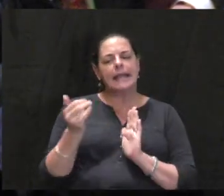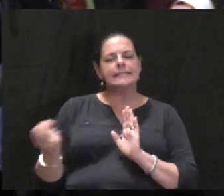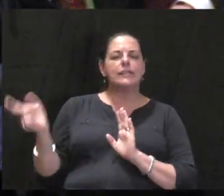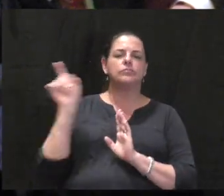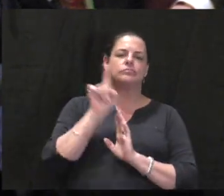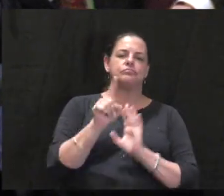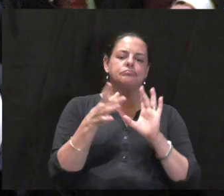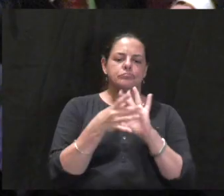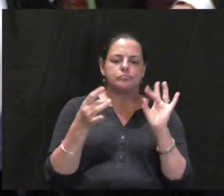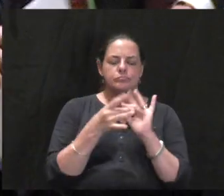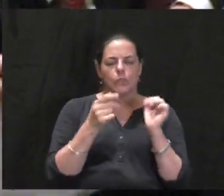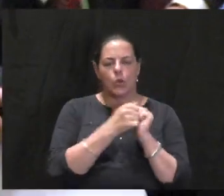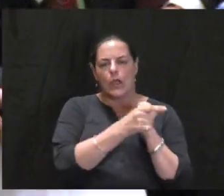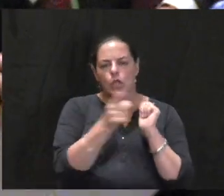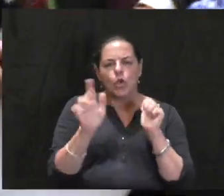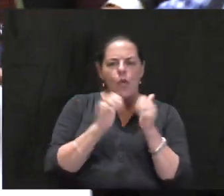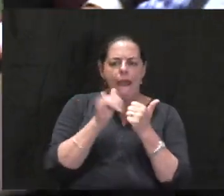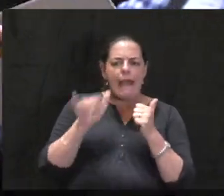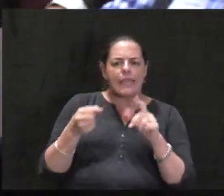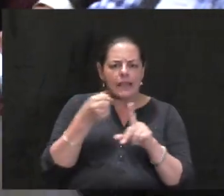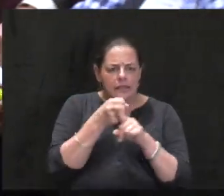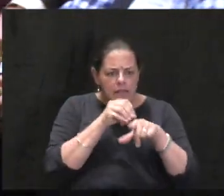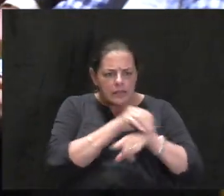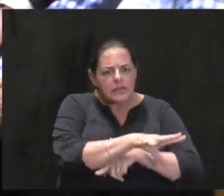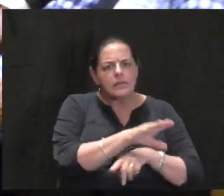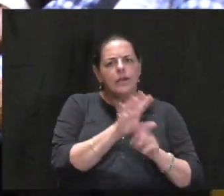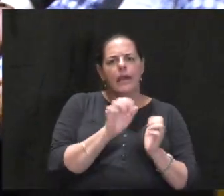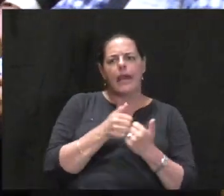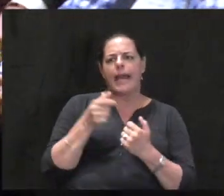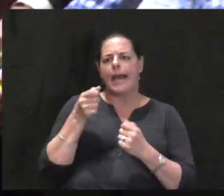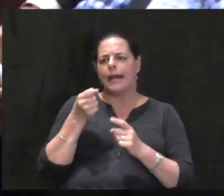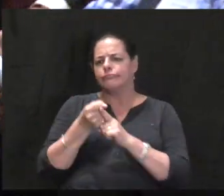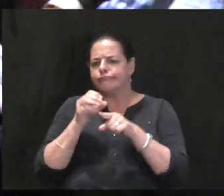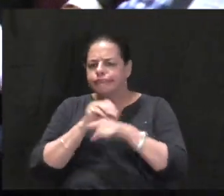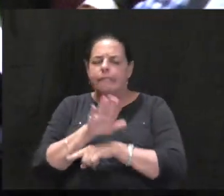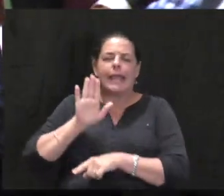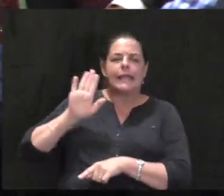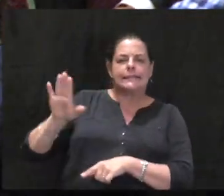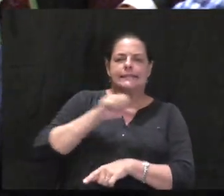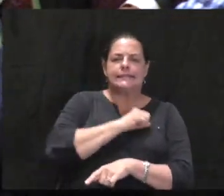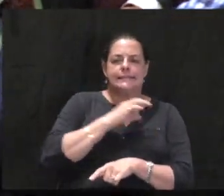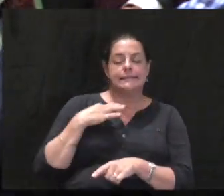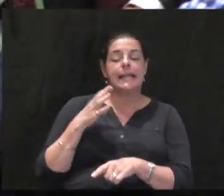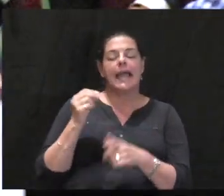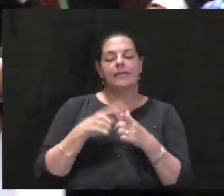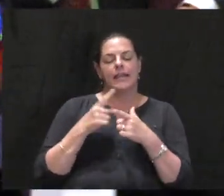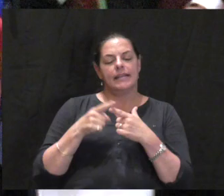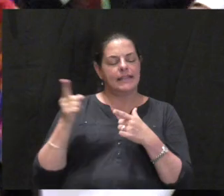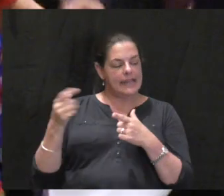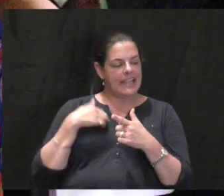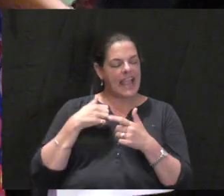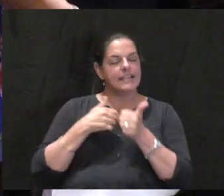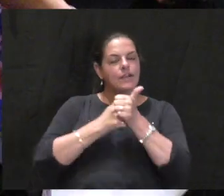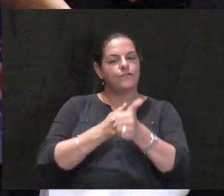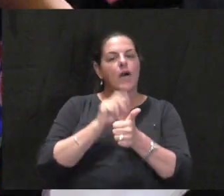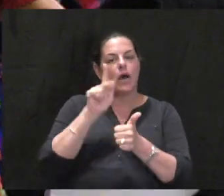been doing with his staff and has graciously shared, and we've been sharing those with other principals as well. Again, Mr. Brown.